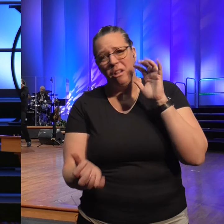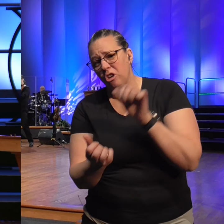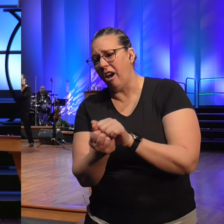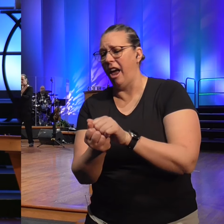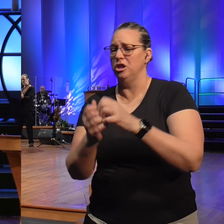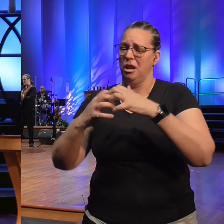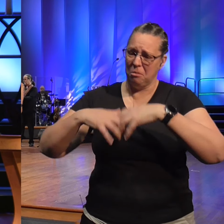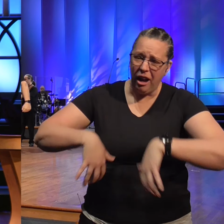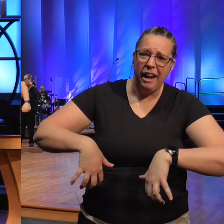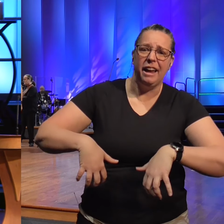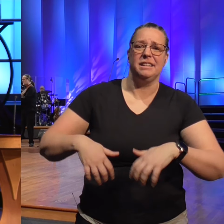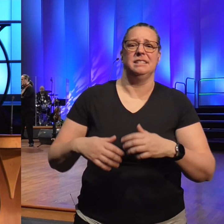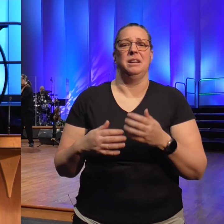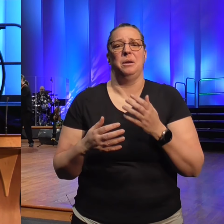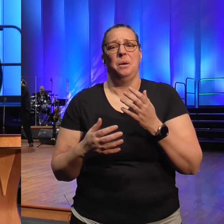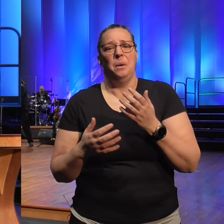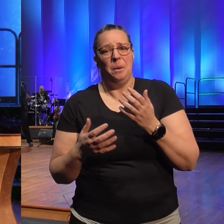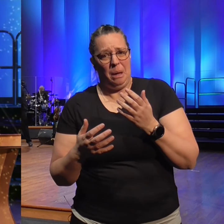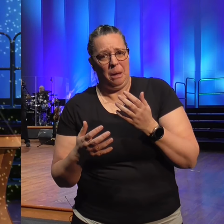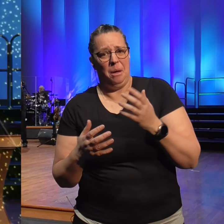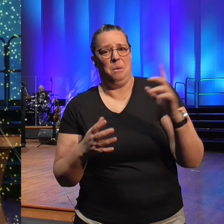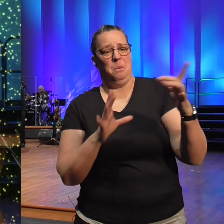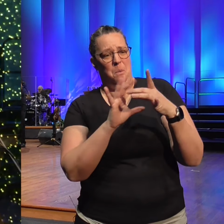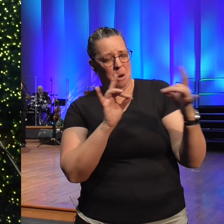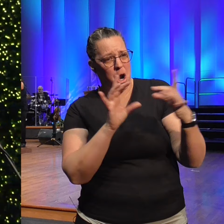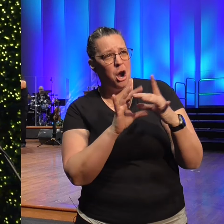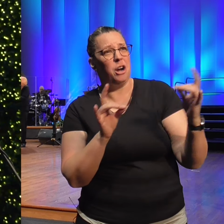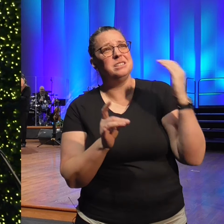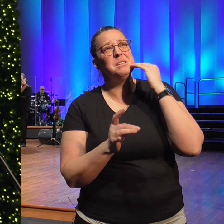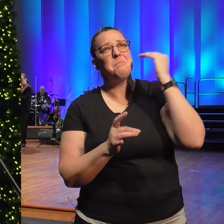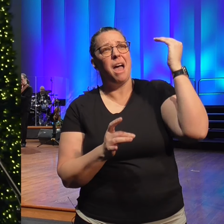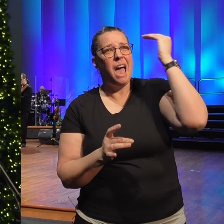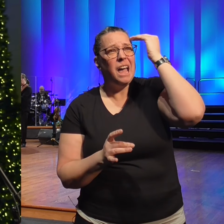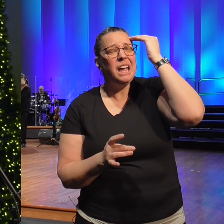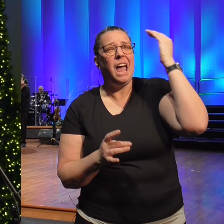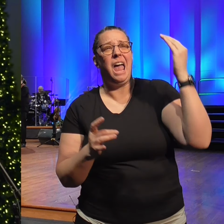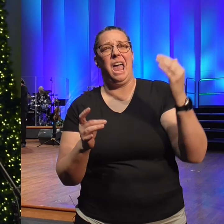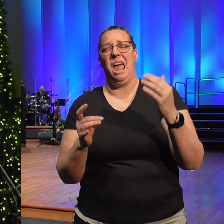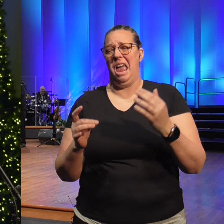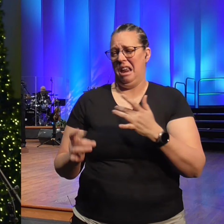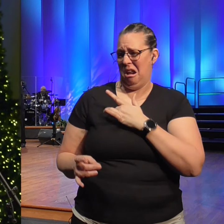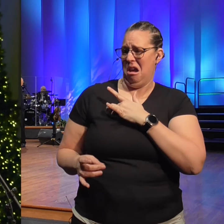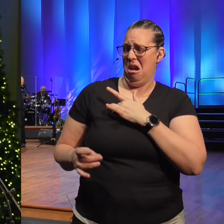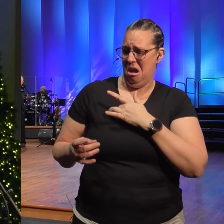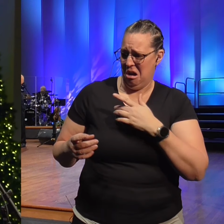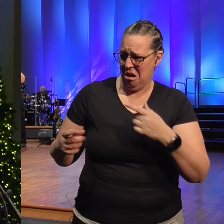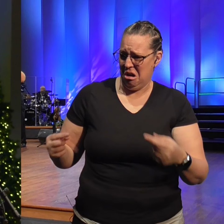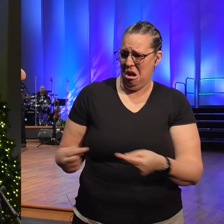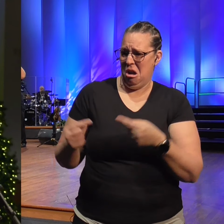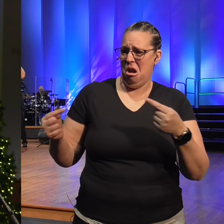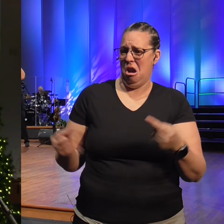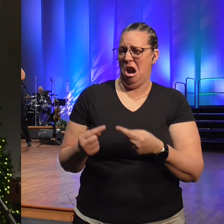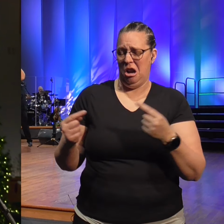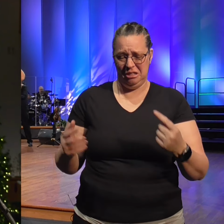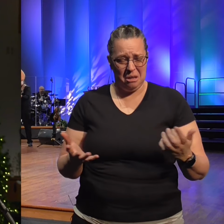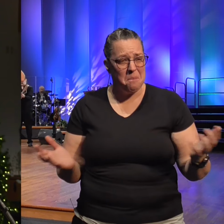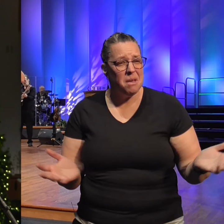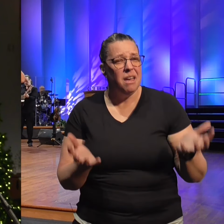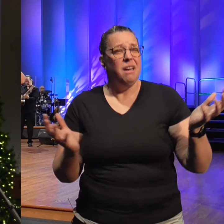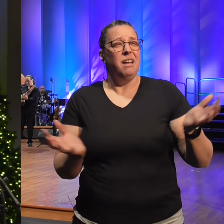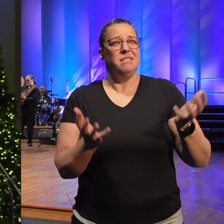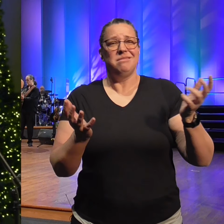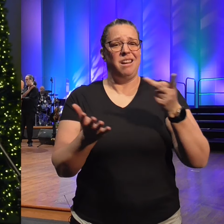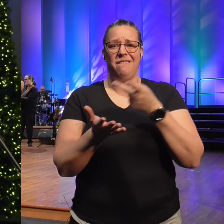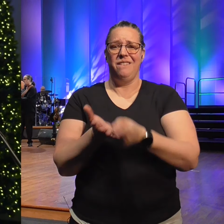crash and I break down. Your words in my head, like knives in my heart. You build me up and then